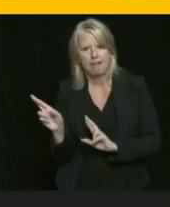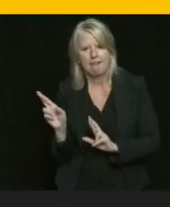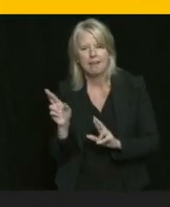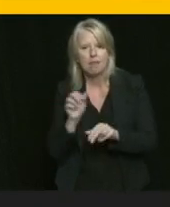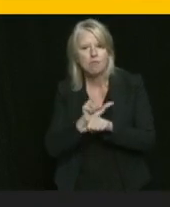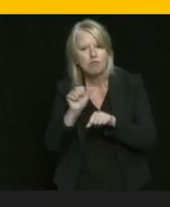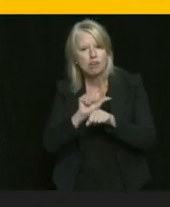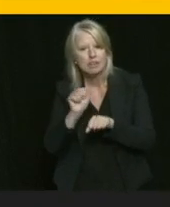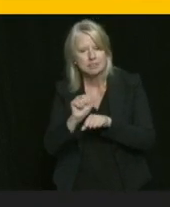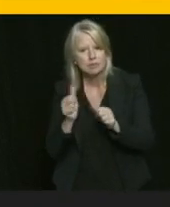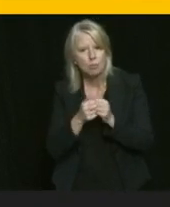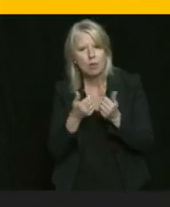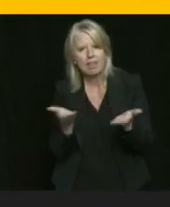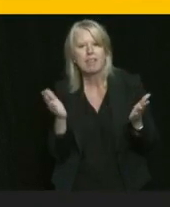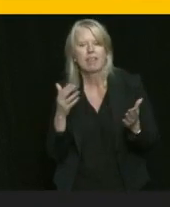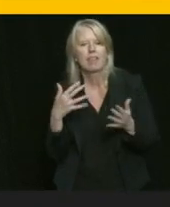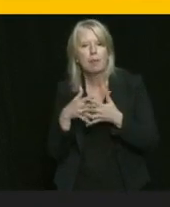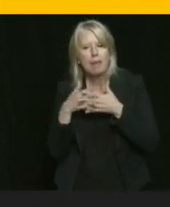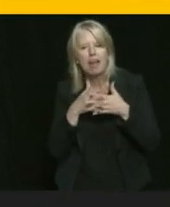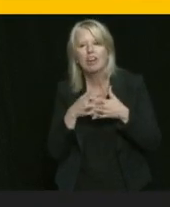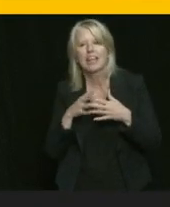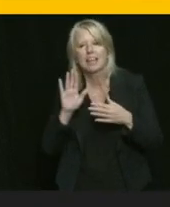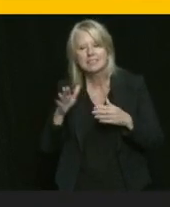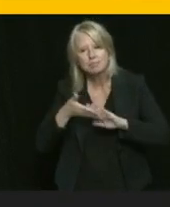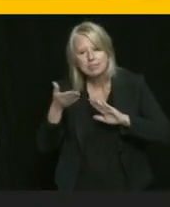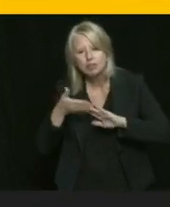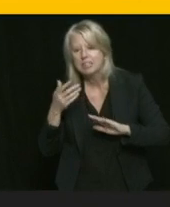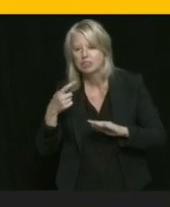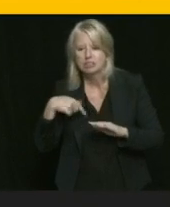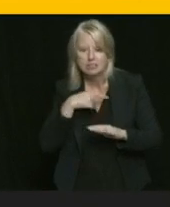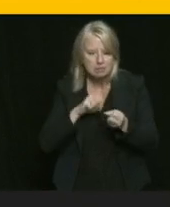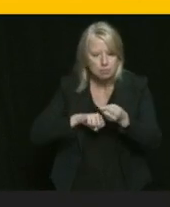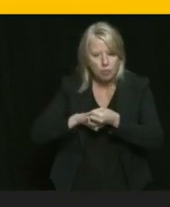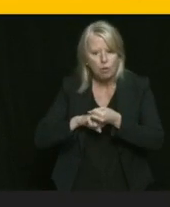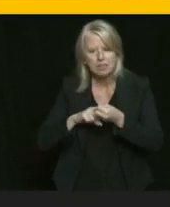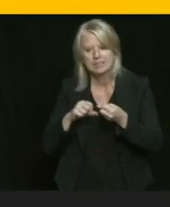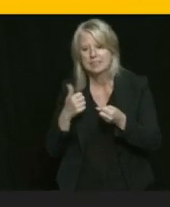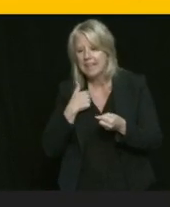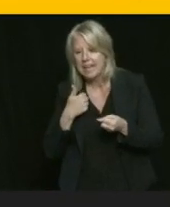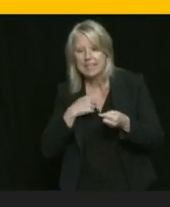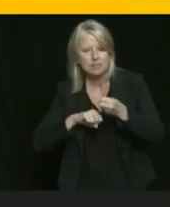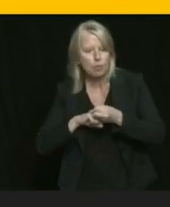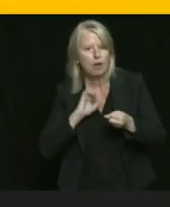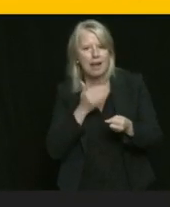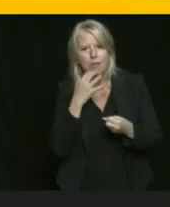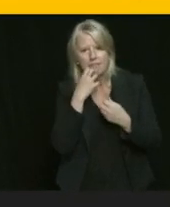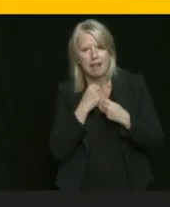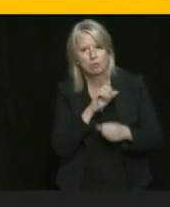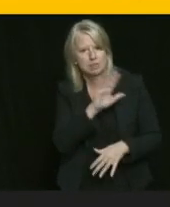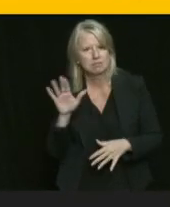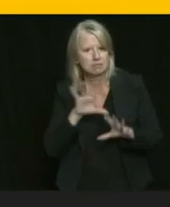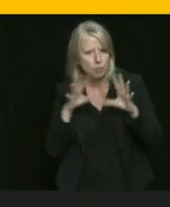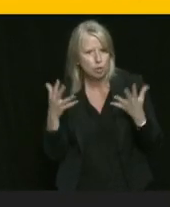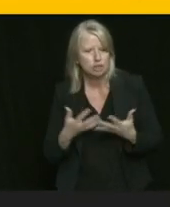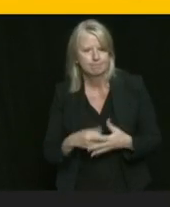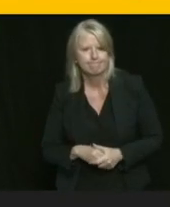with the American administration in ways that will support Canadians and support our values in the world.